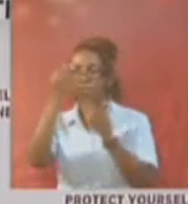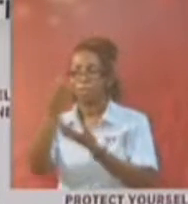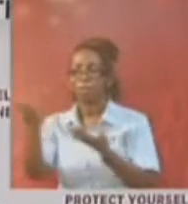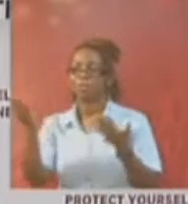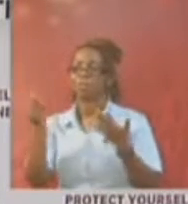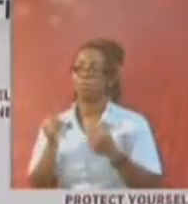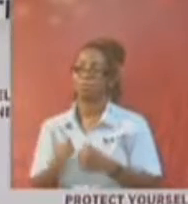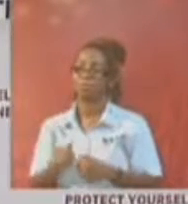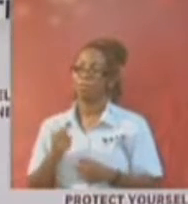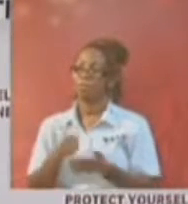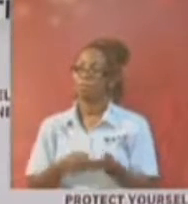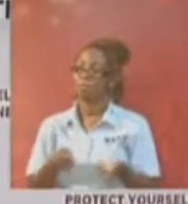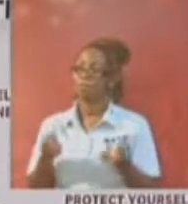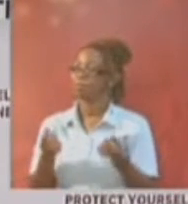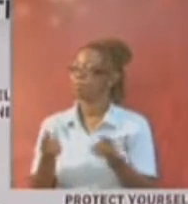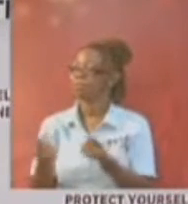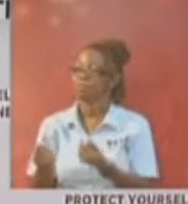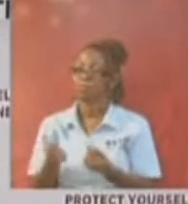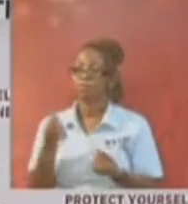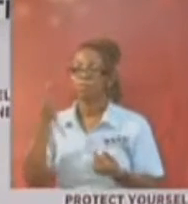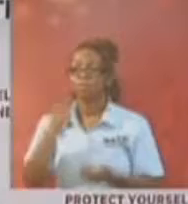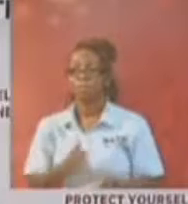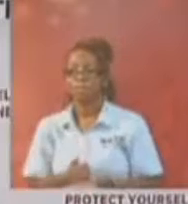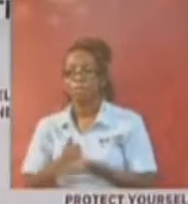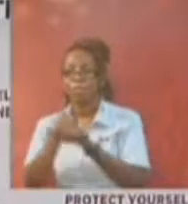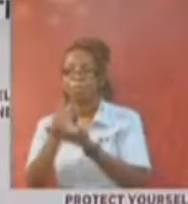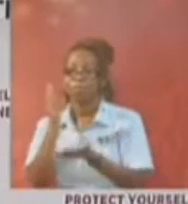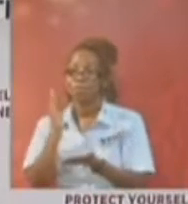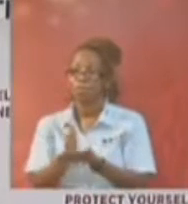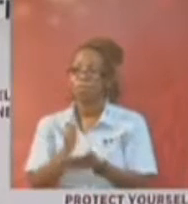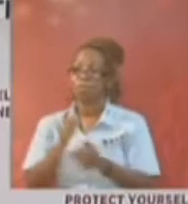combat COVID-19. Dr. Fraser.